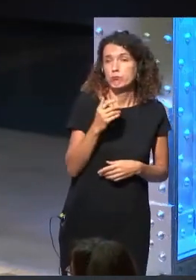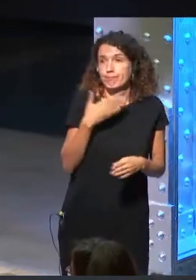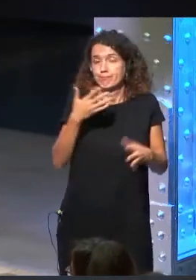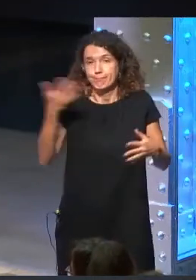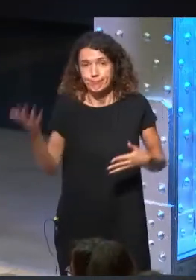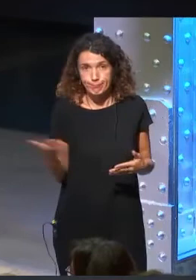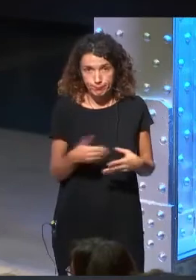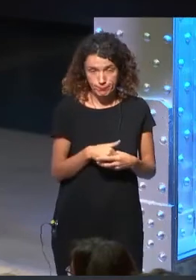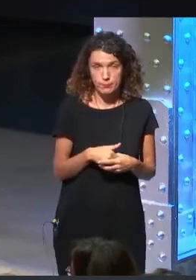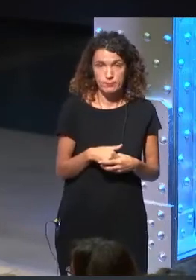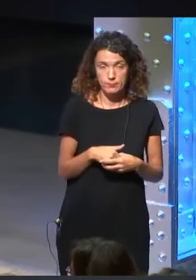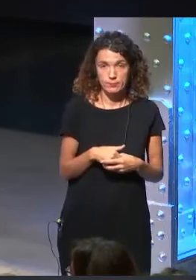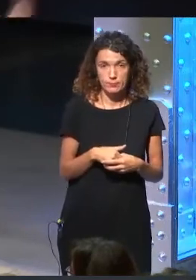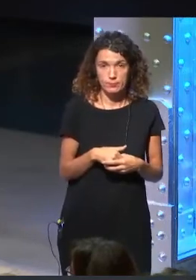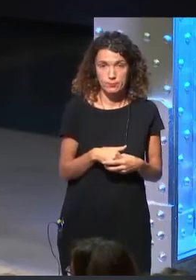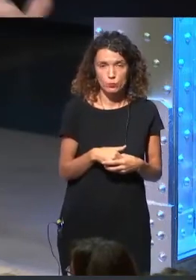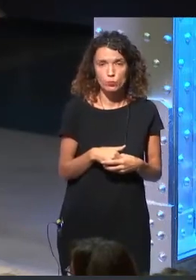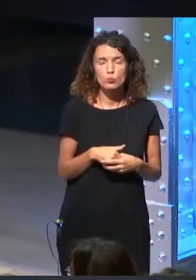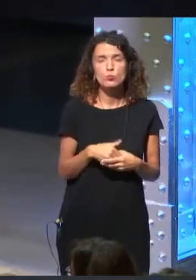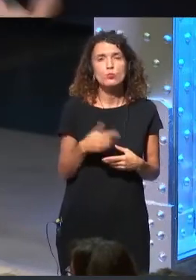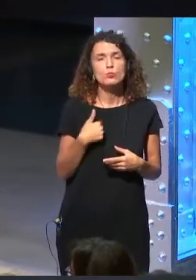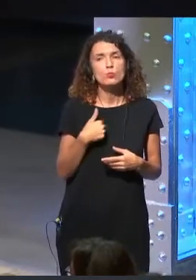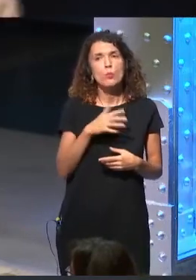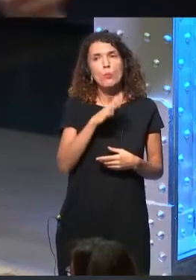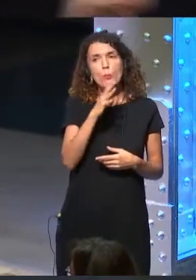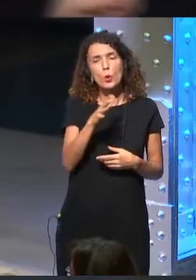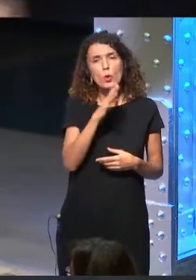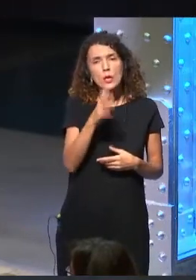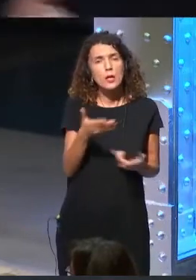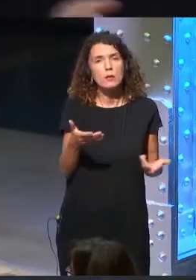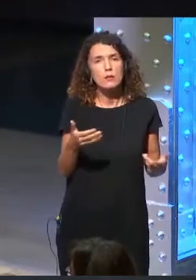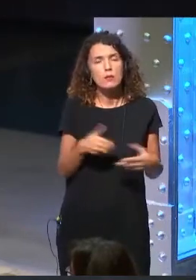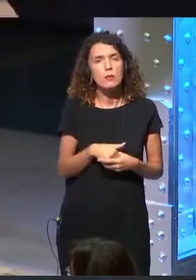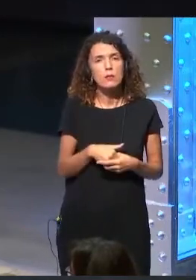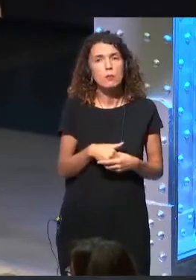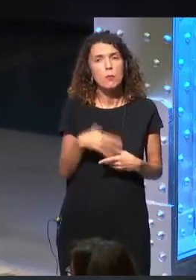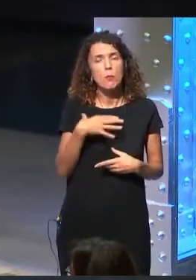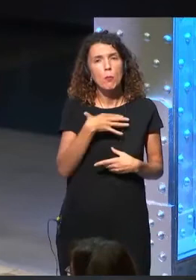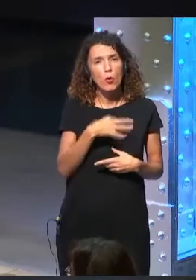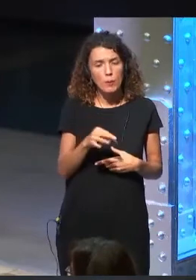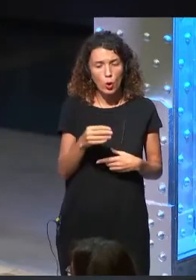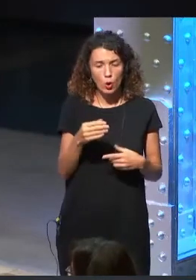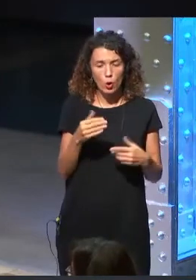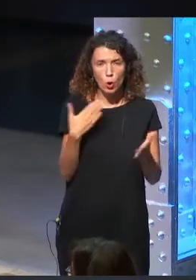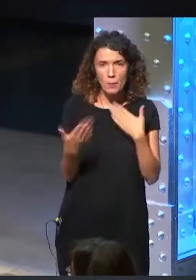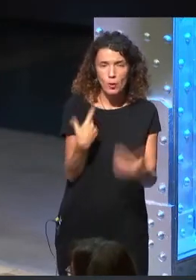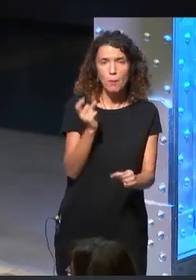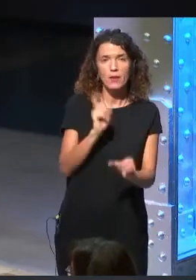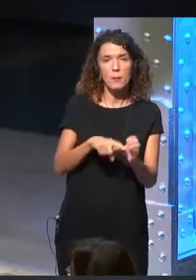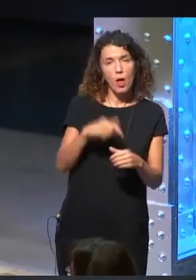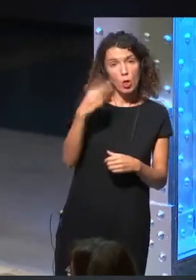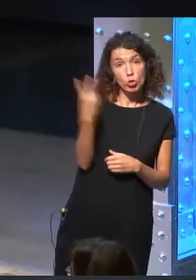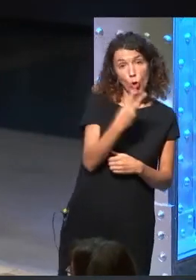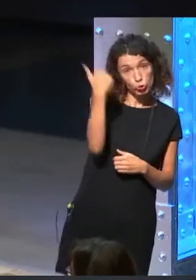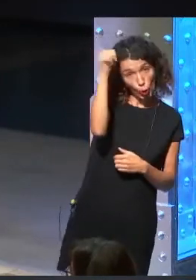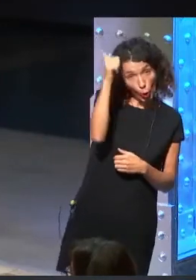get our points across? Why did it seem to be, just a conversation between men? Why did it? And